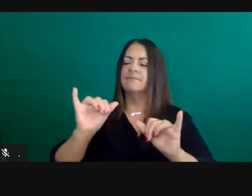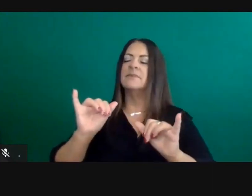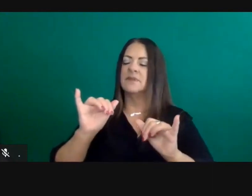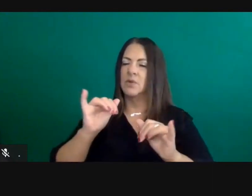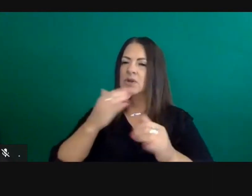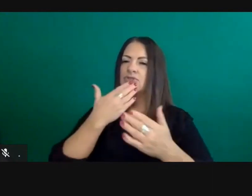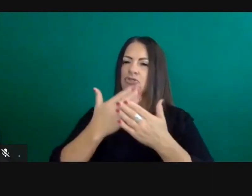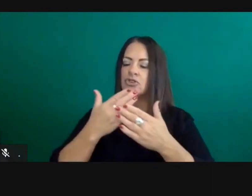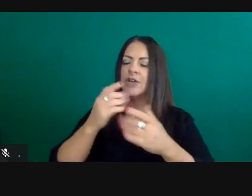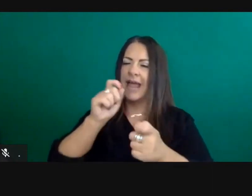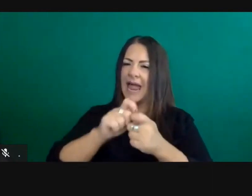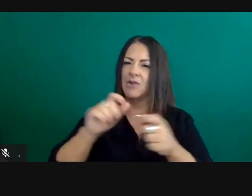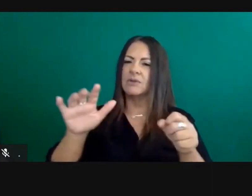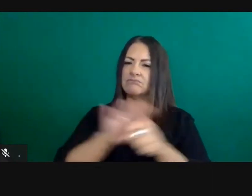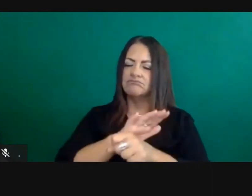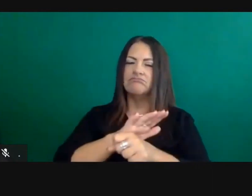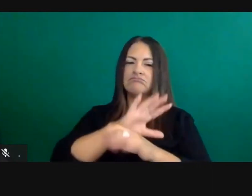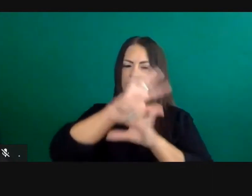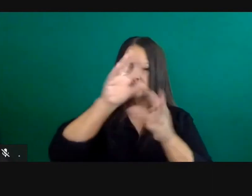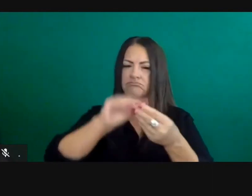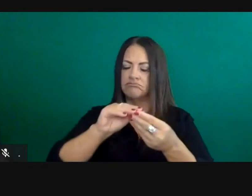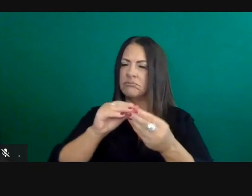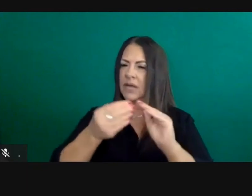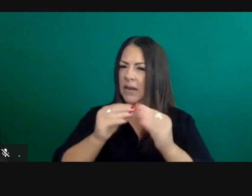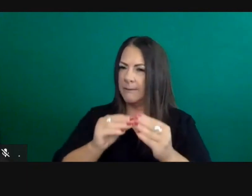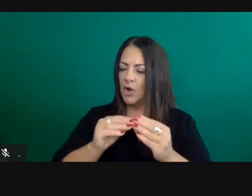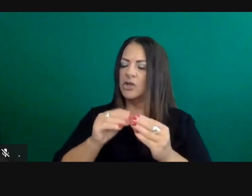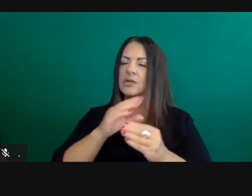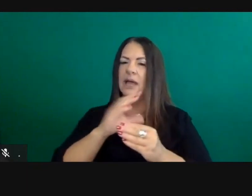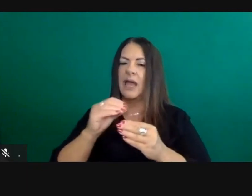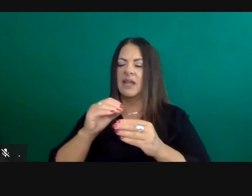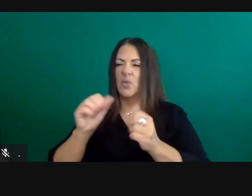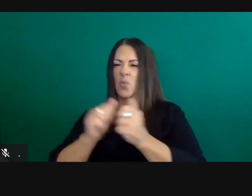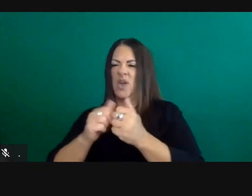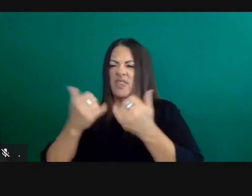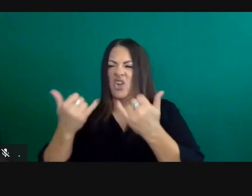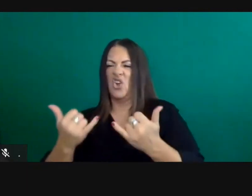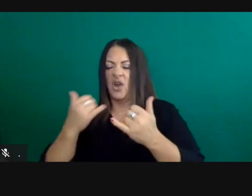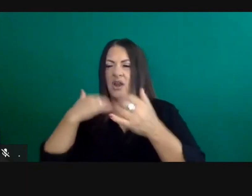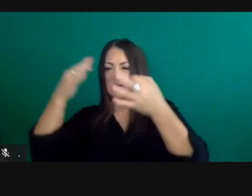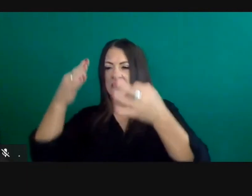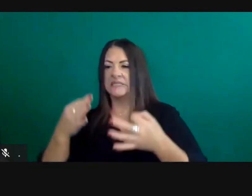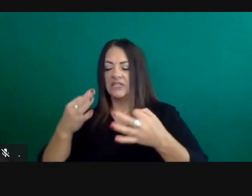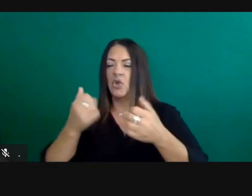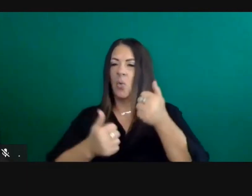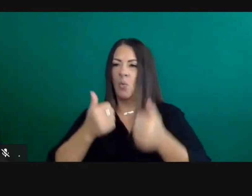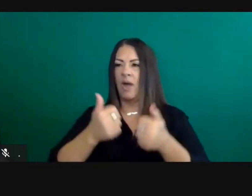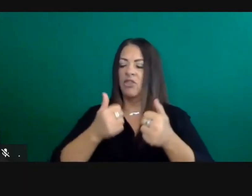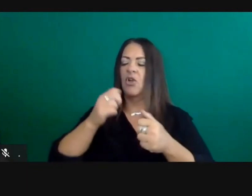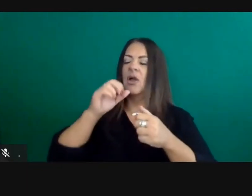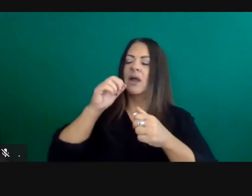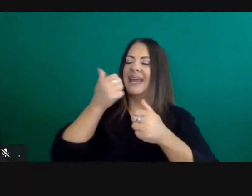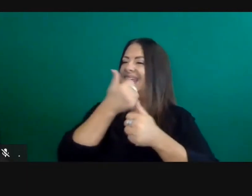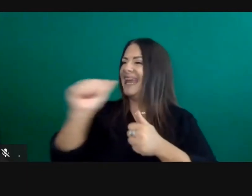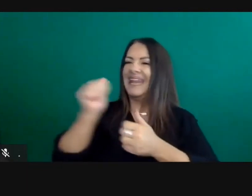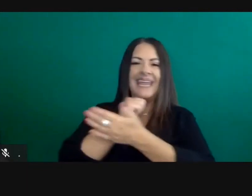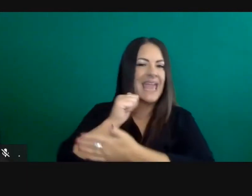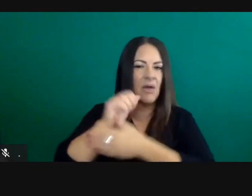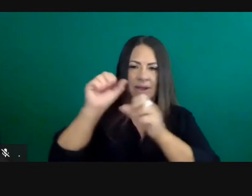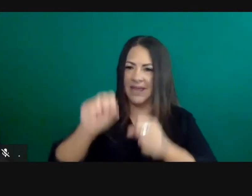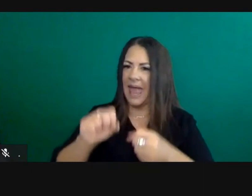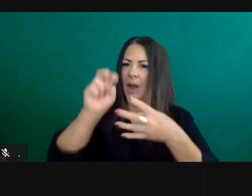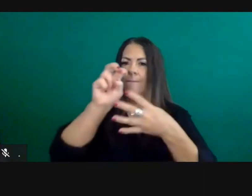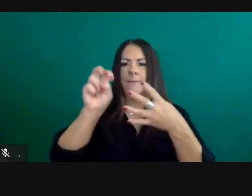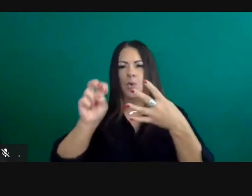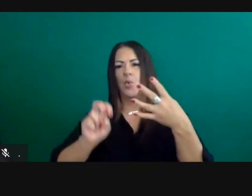complete data while also being current in the decisions that we're making for counties, as we know that they